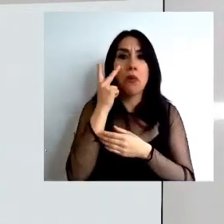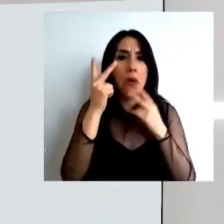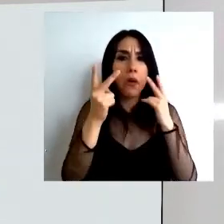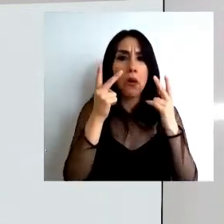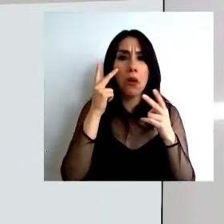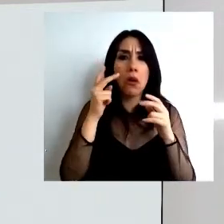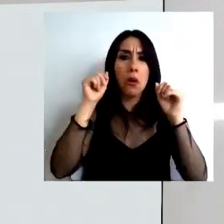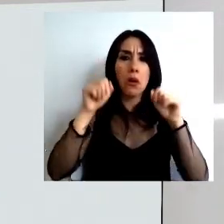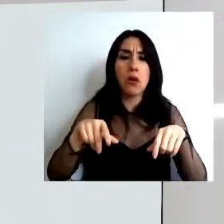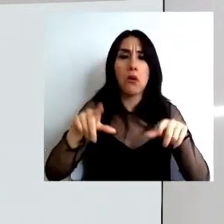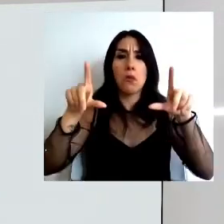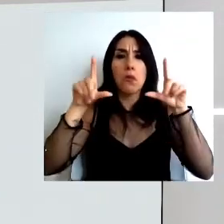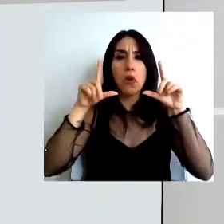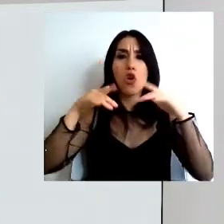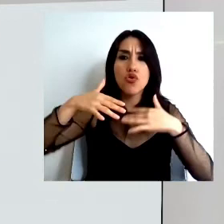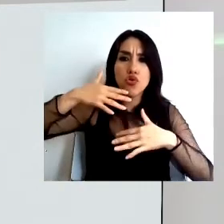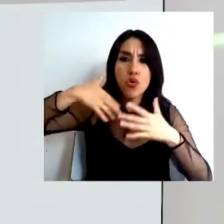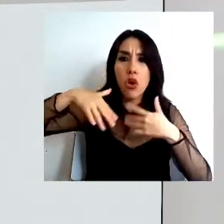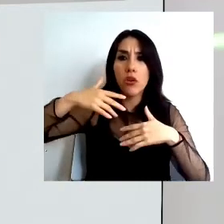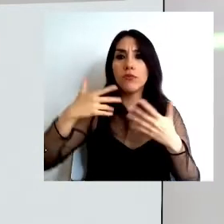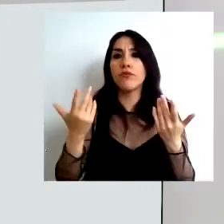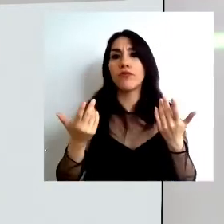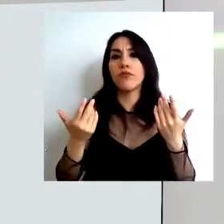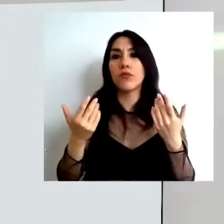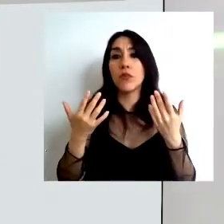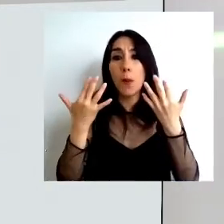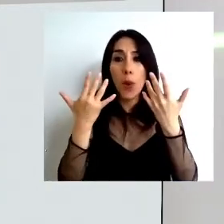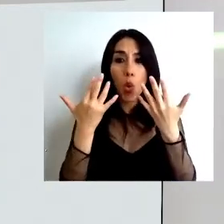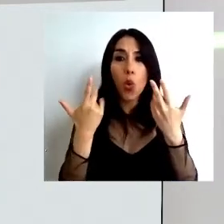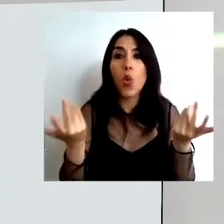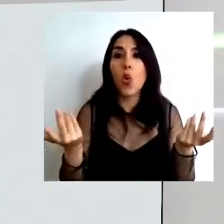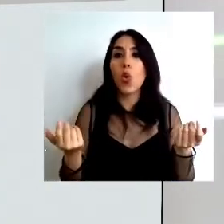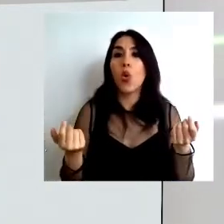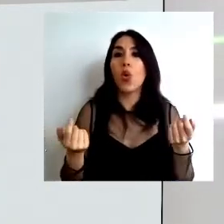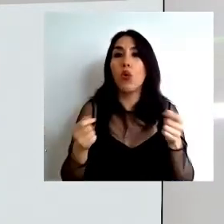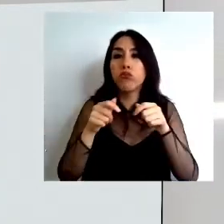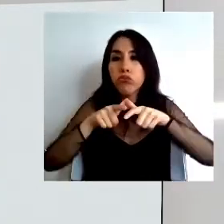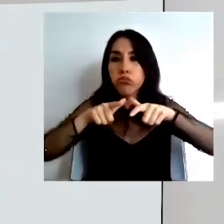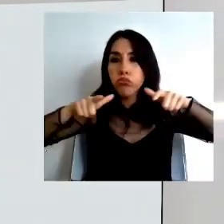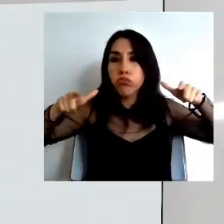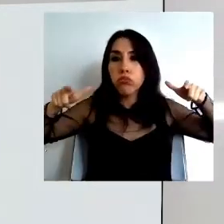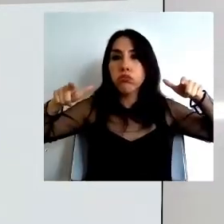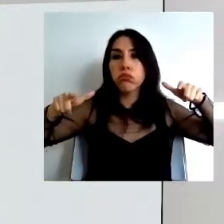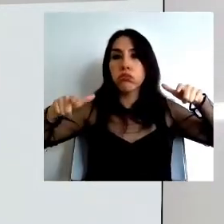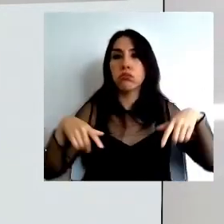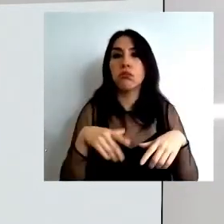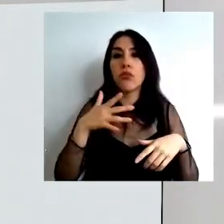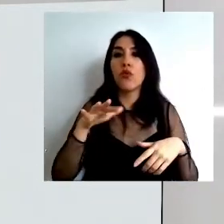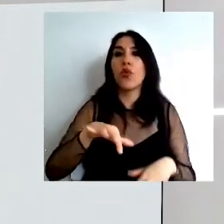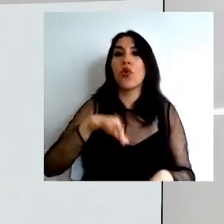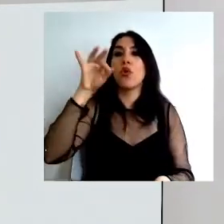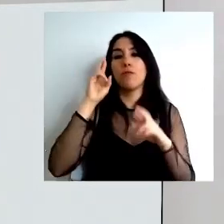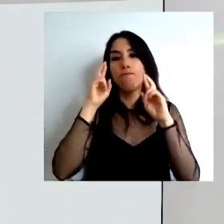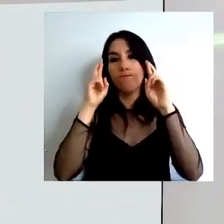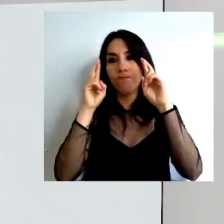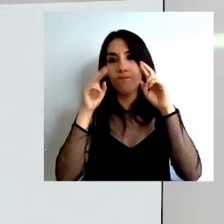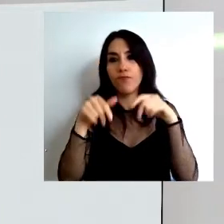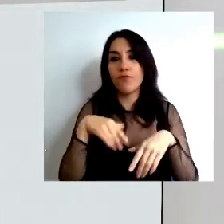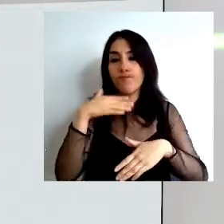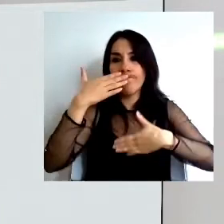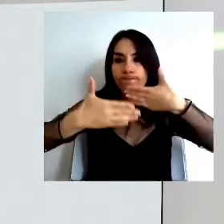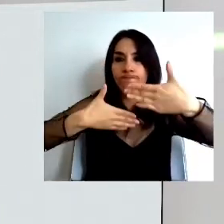might also add some elements to that. And the point, another question here, if I can elaborate on the